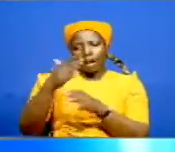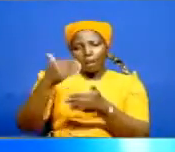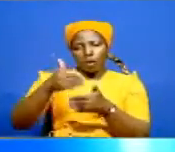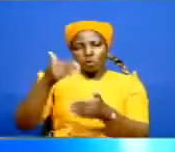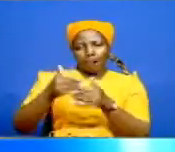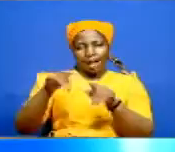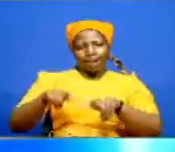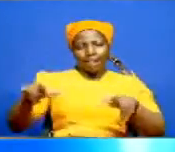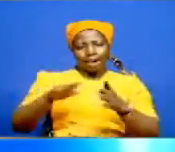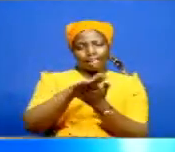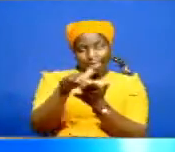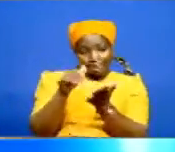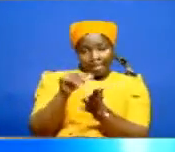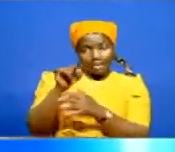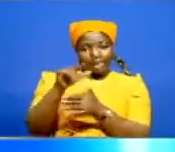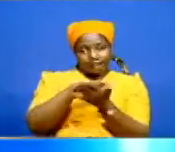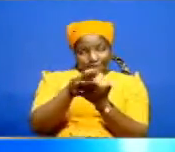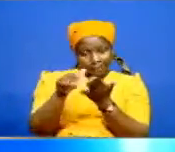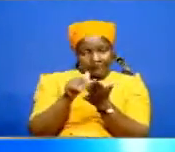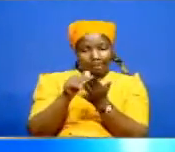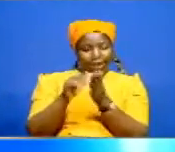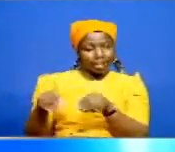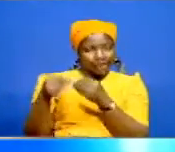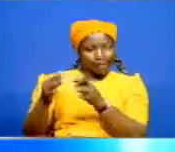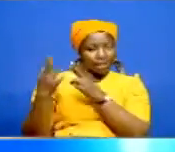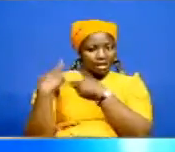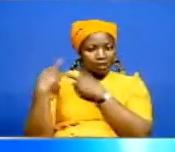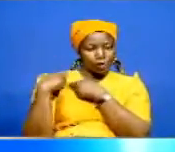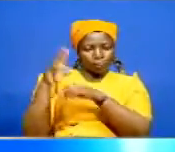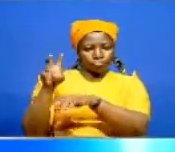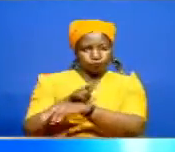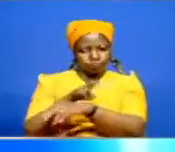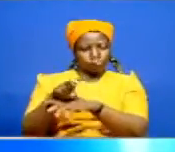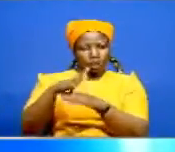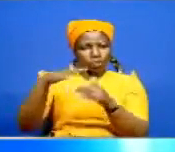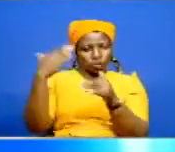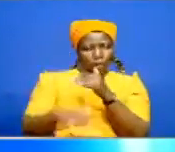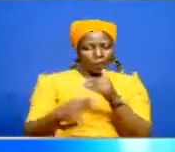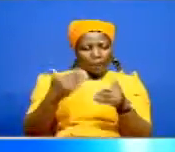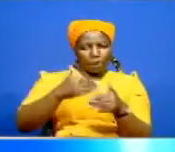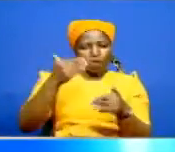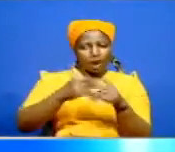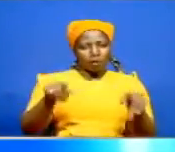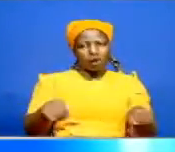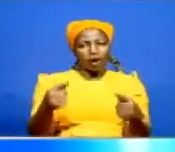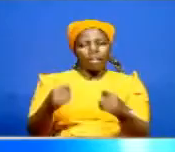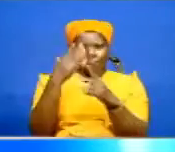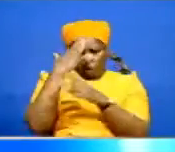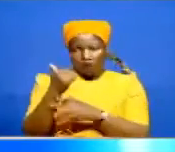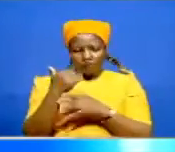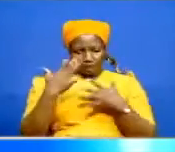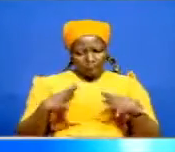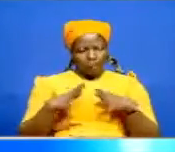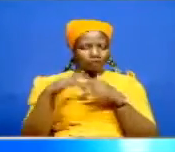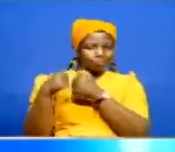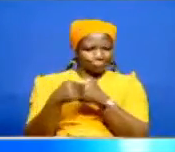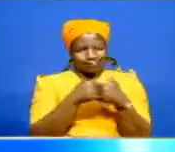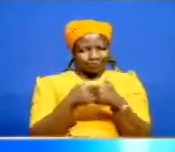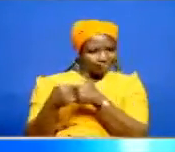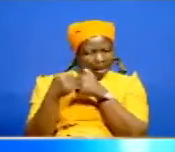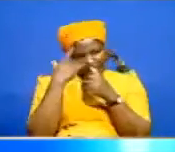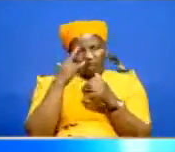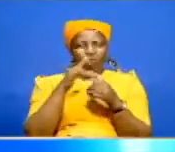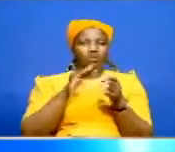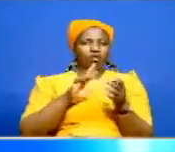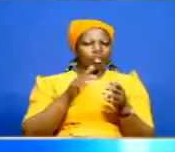Center. The center is tasked with monitoring and averting border conflict, mainly triggered by fights for scarce resources. More details